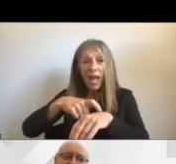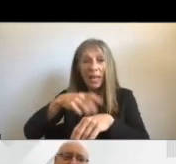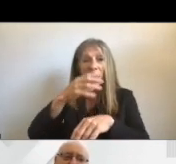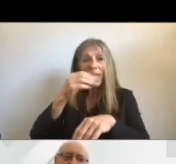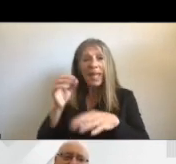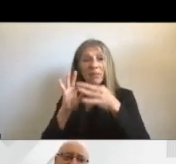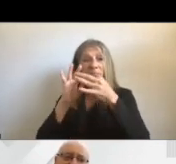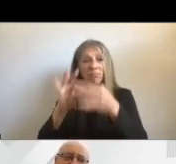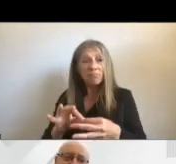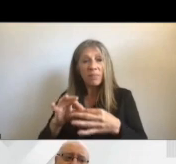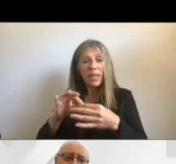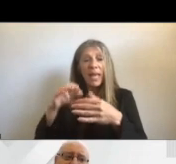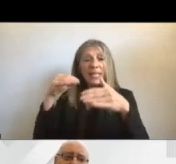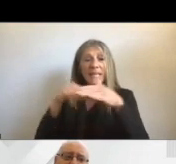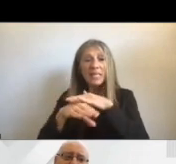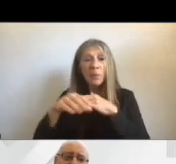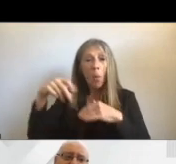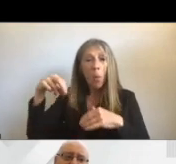Now, what that means is that